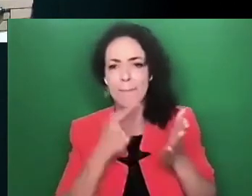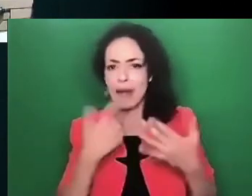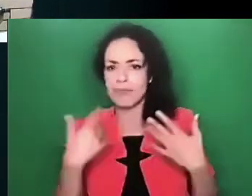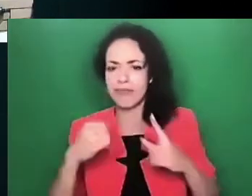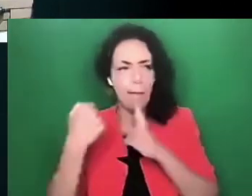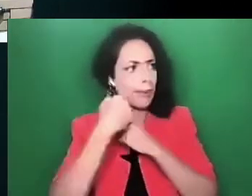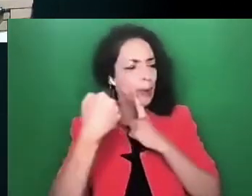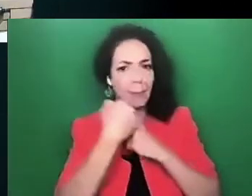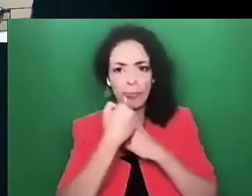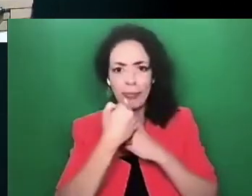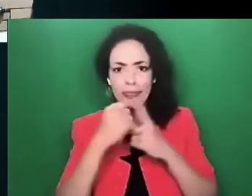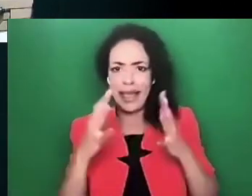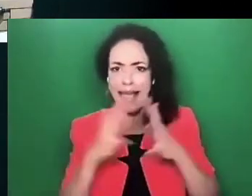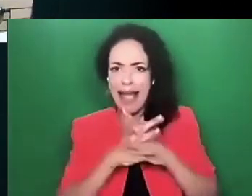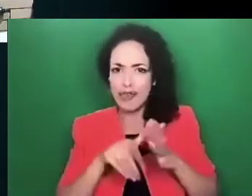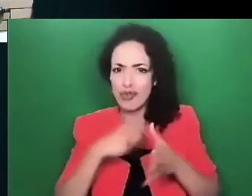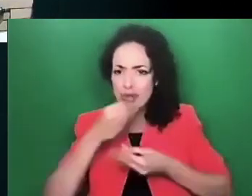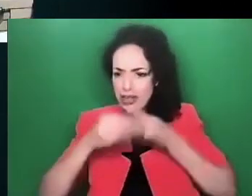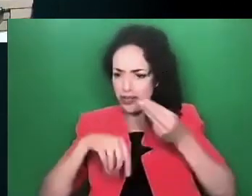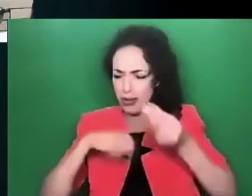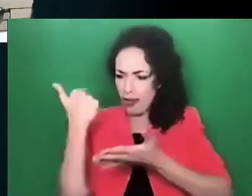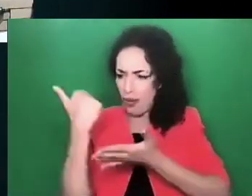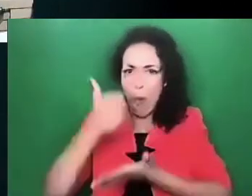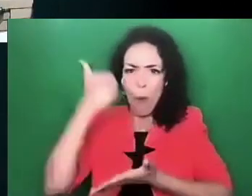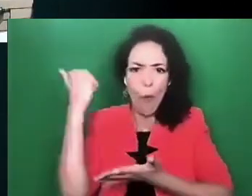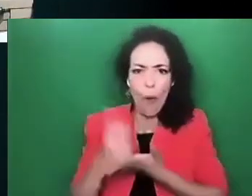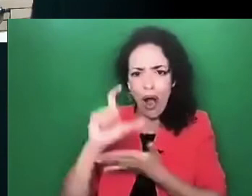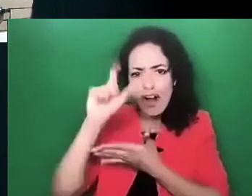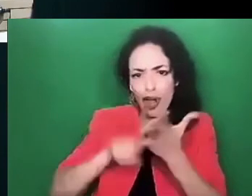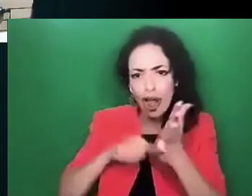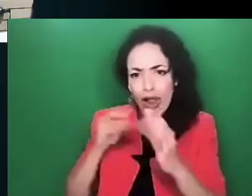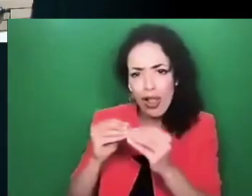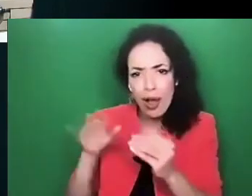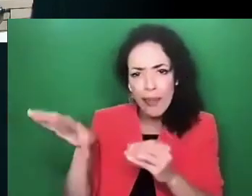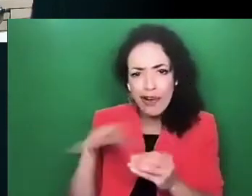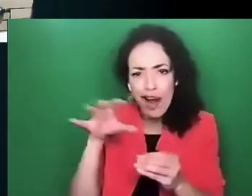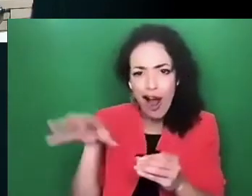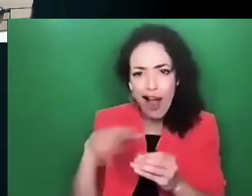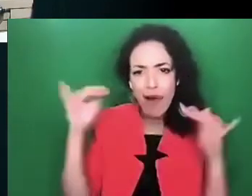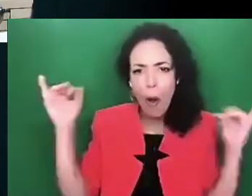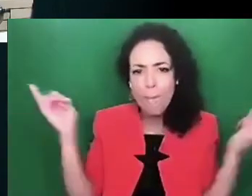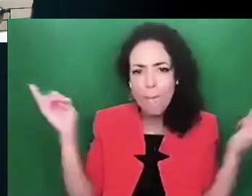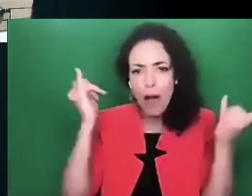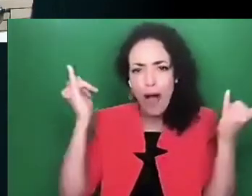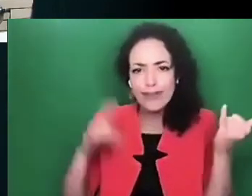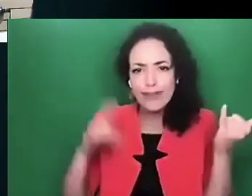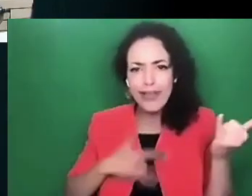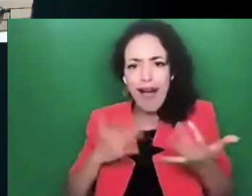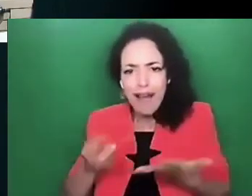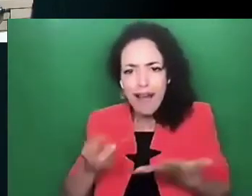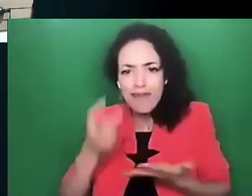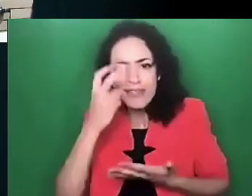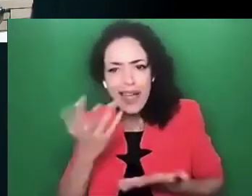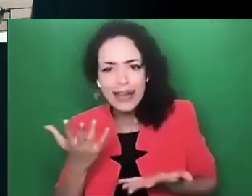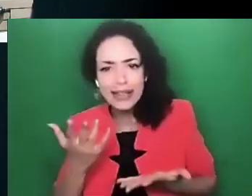incredible club, this incredible Cairo nightlife. You describe it as radical.